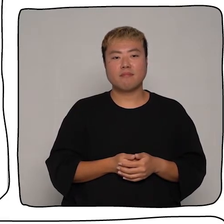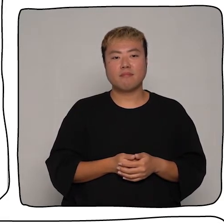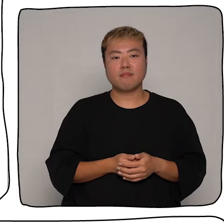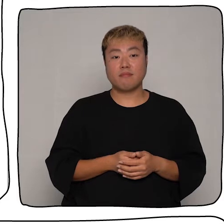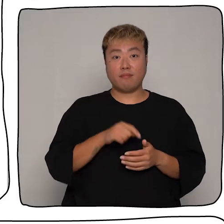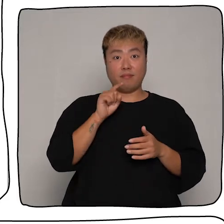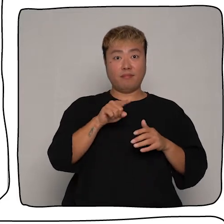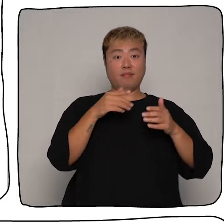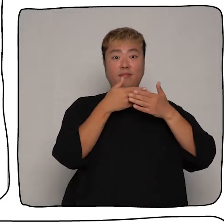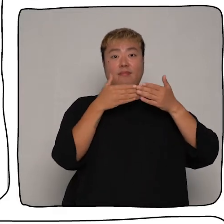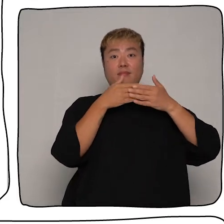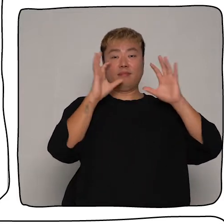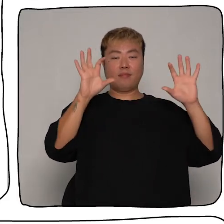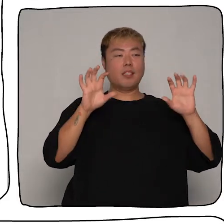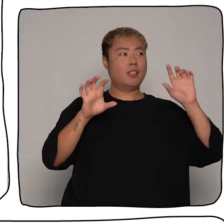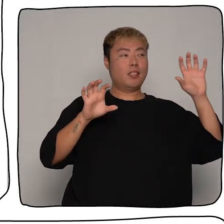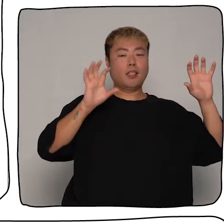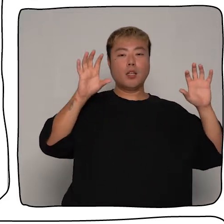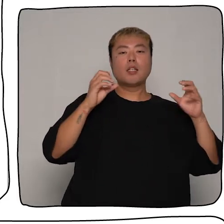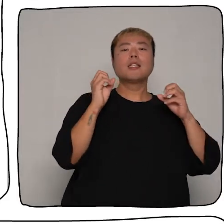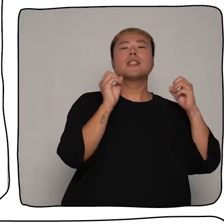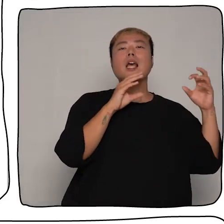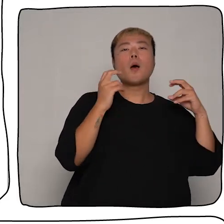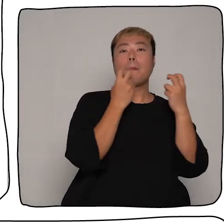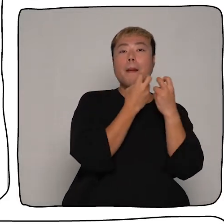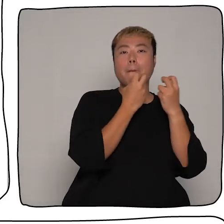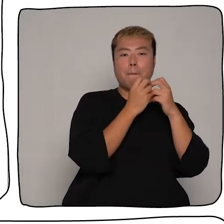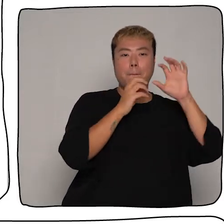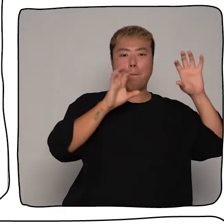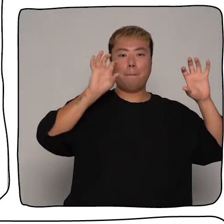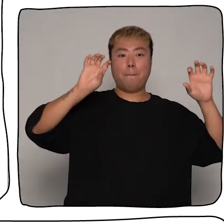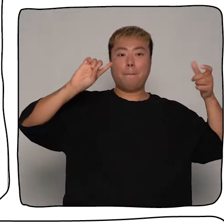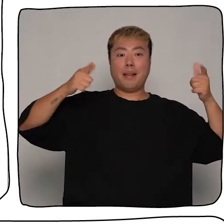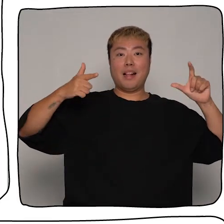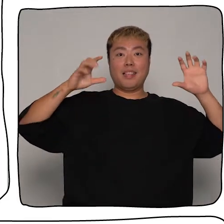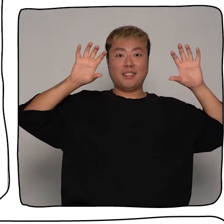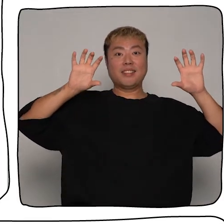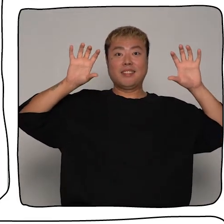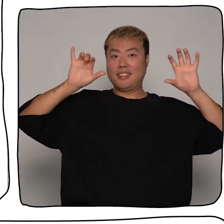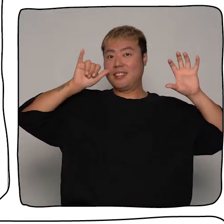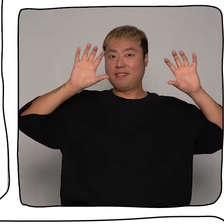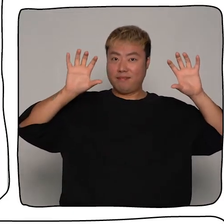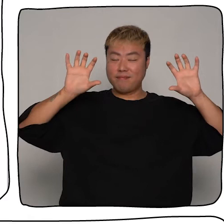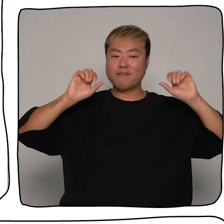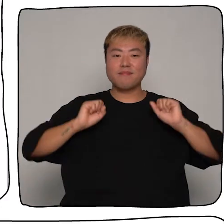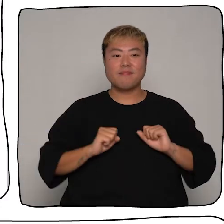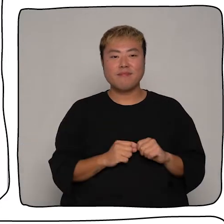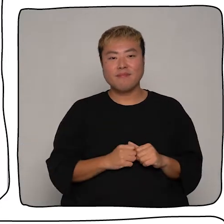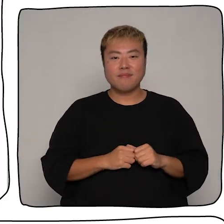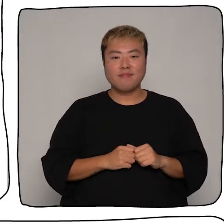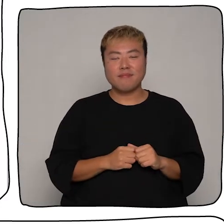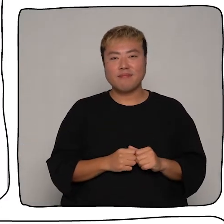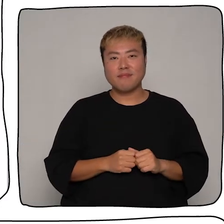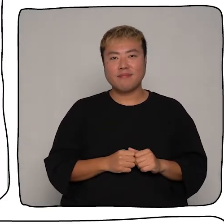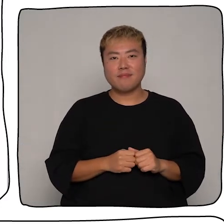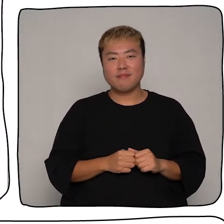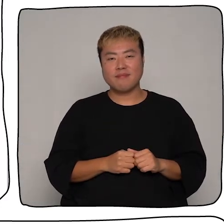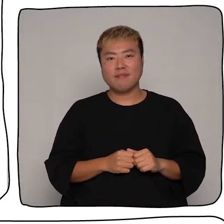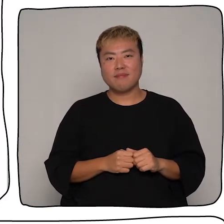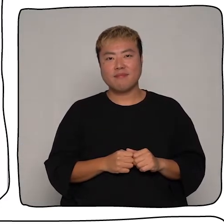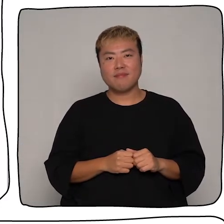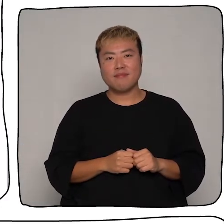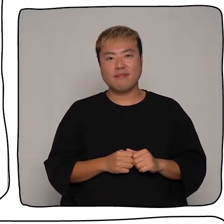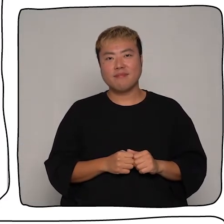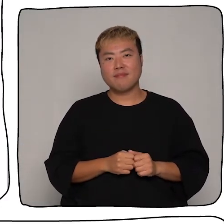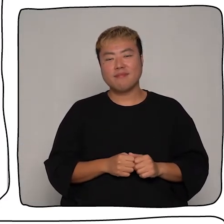two diagrams which shows two different modes of communication.